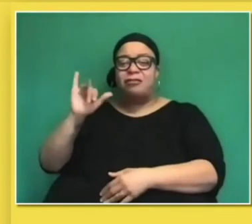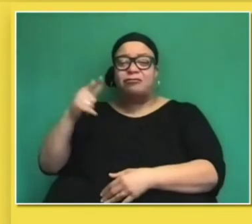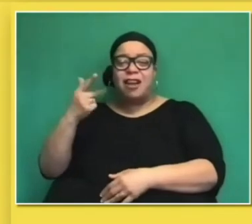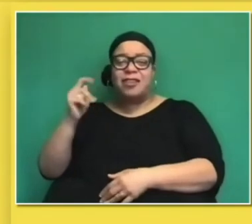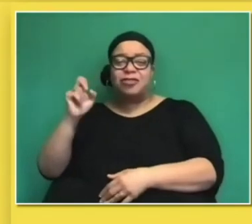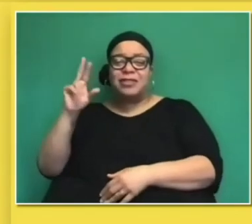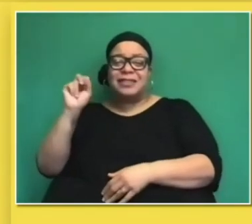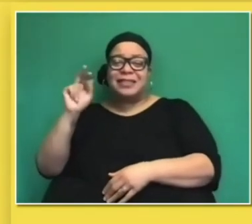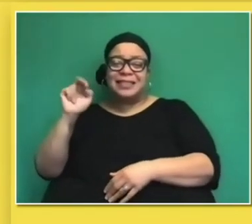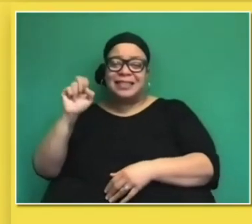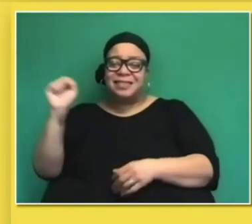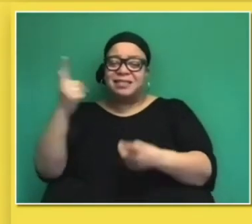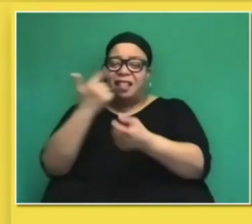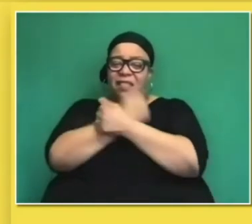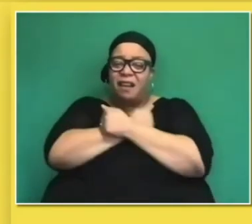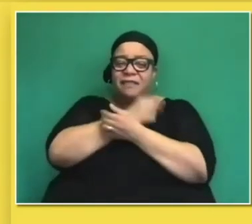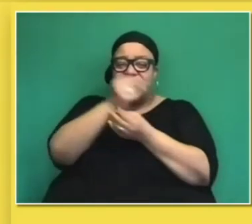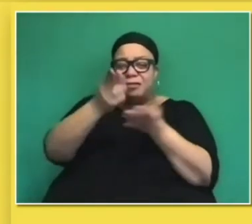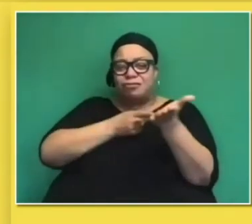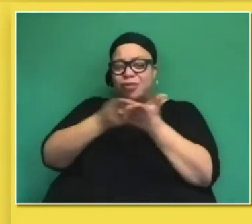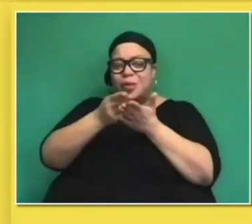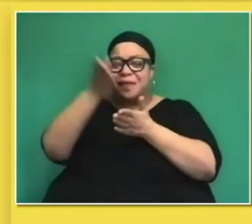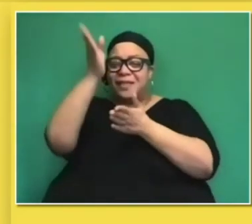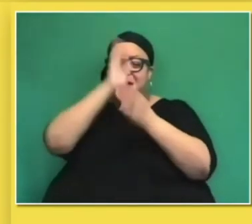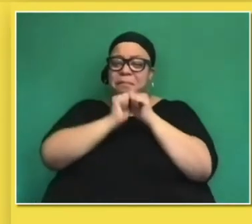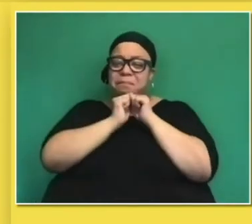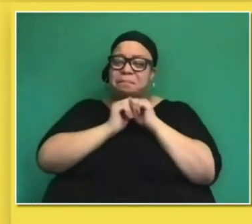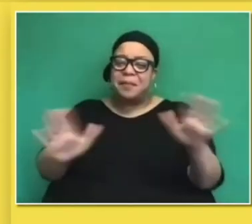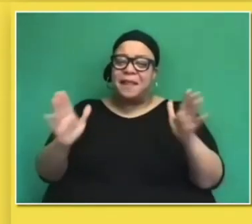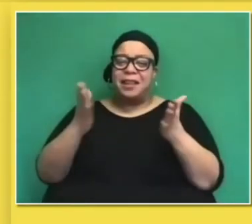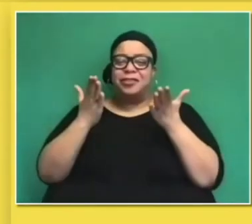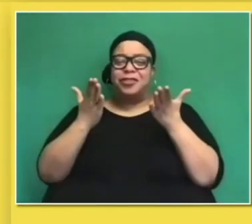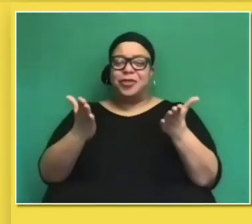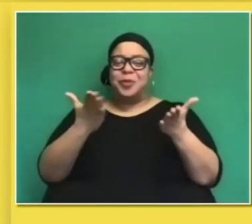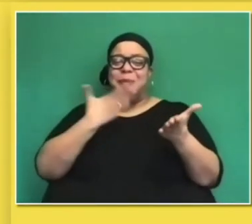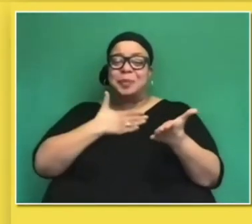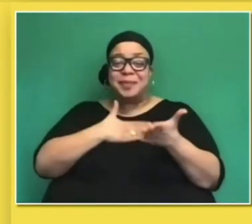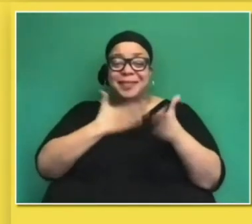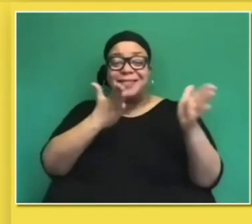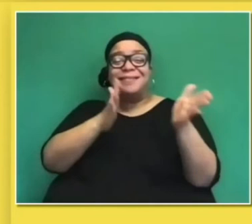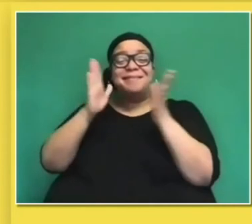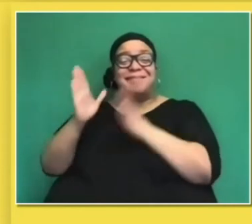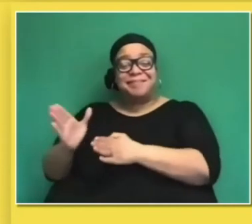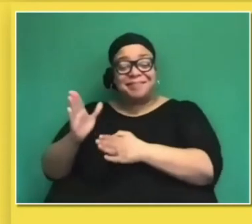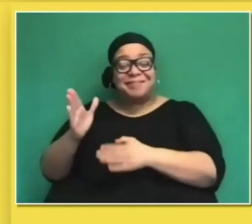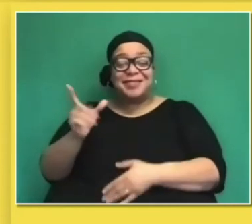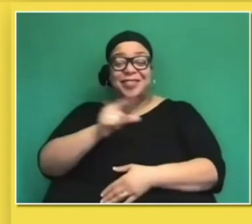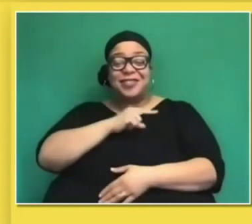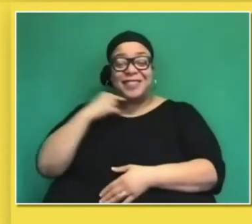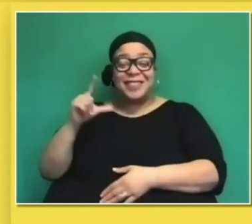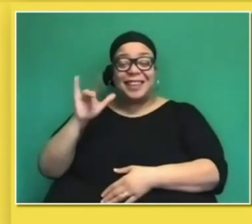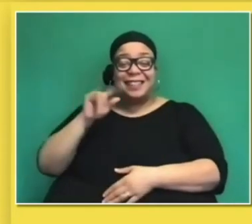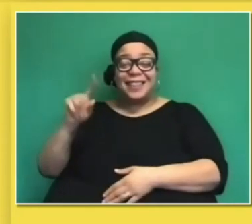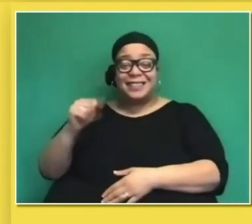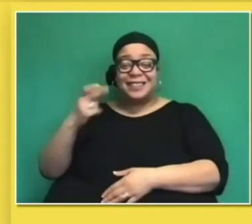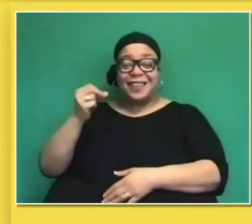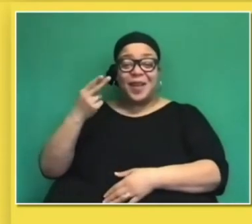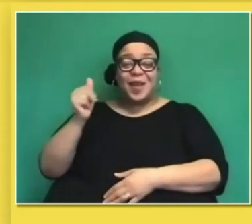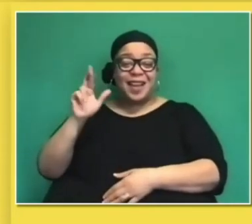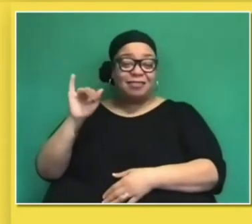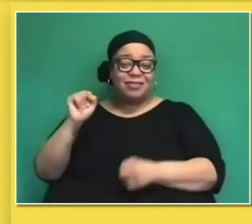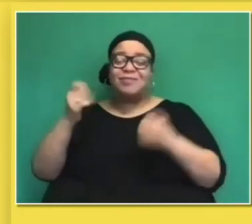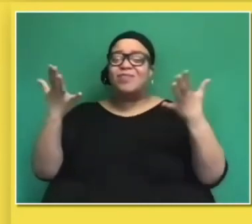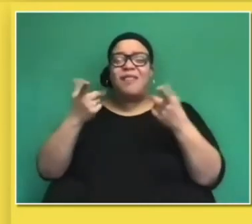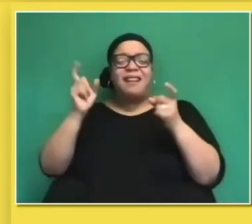today as we speak today. And never forget, forward,